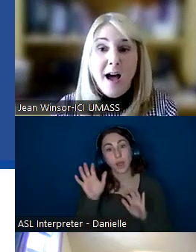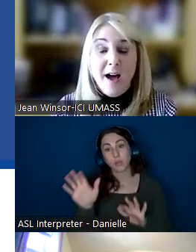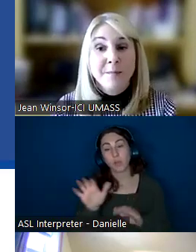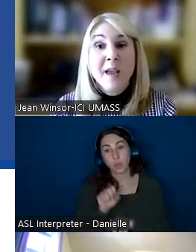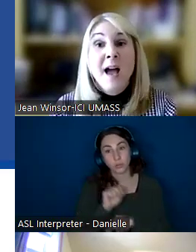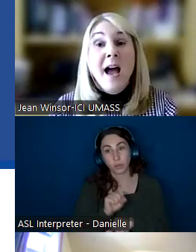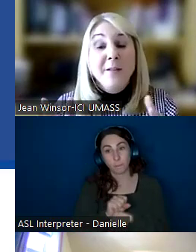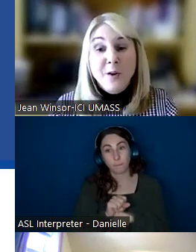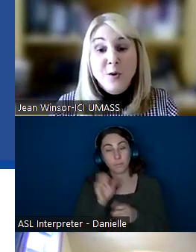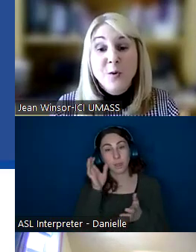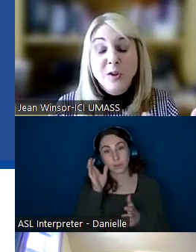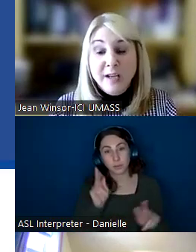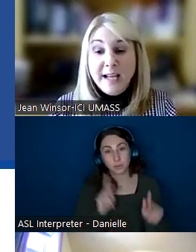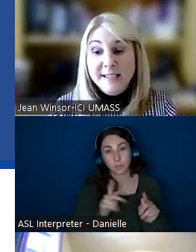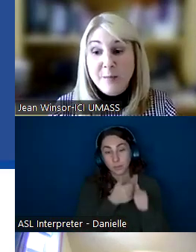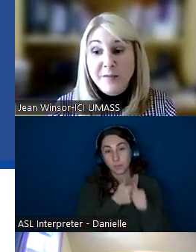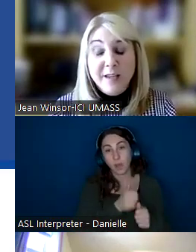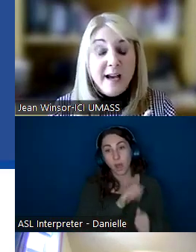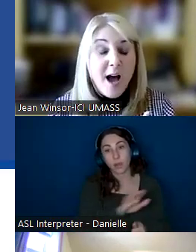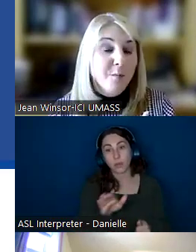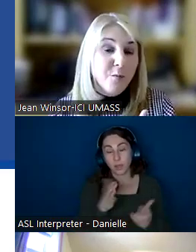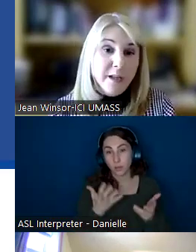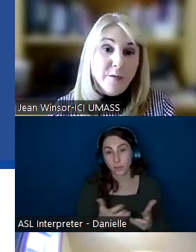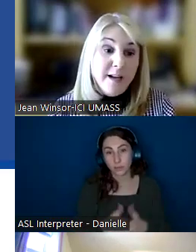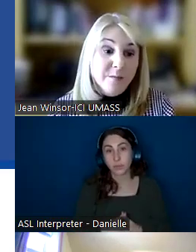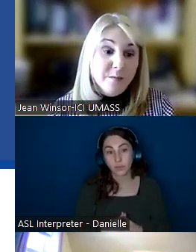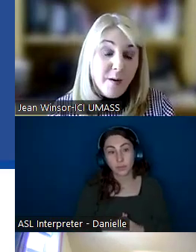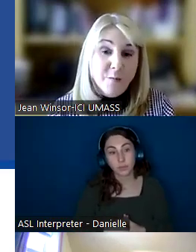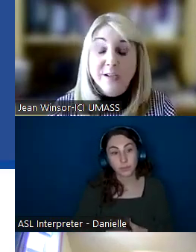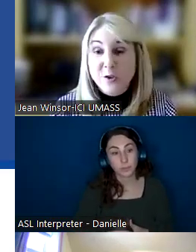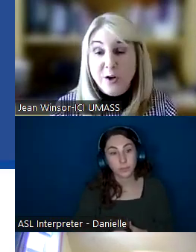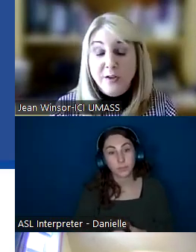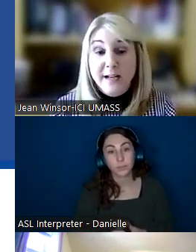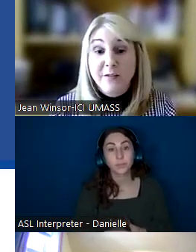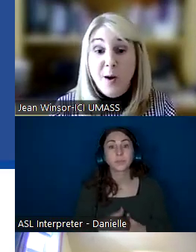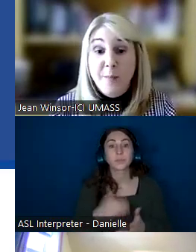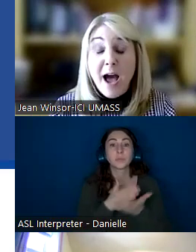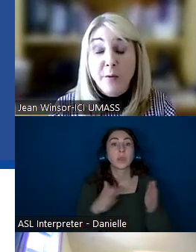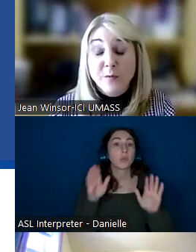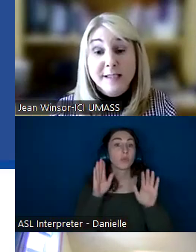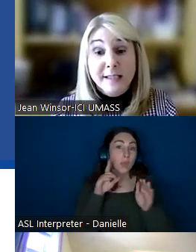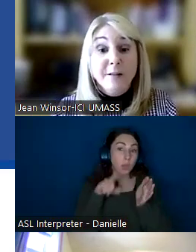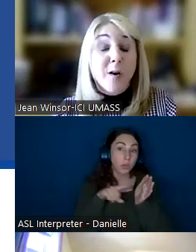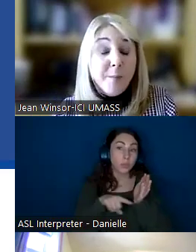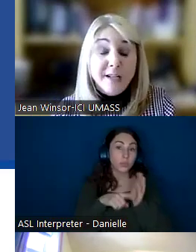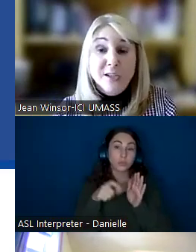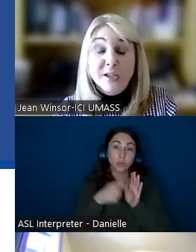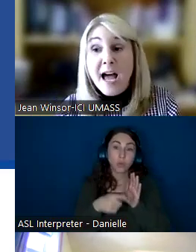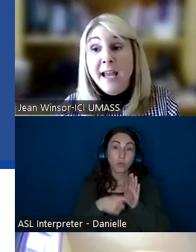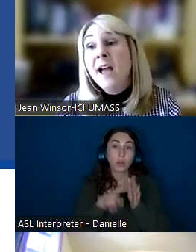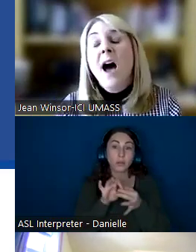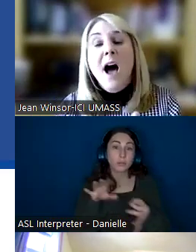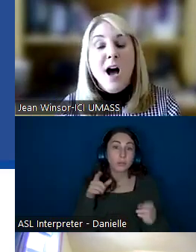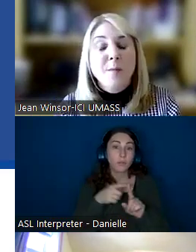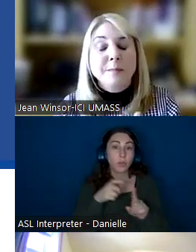people. If you look at some of the really great research articles that have come out recently from